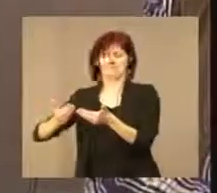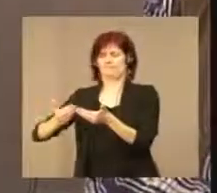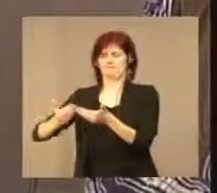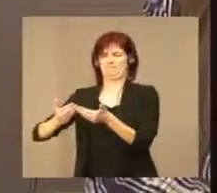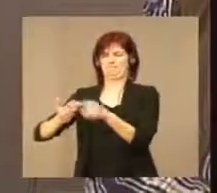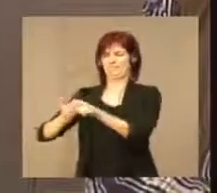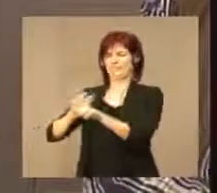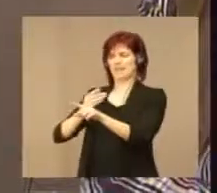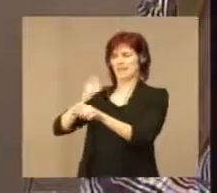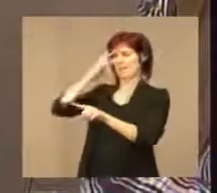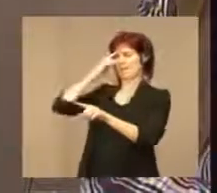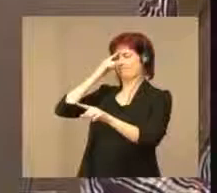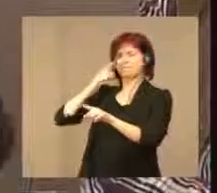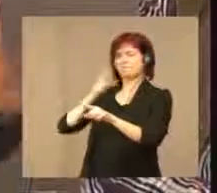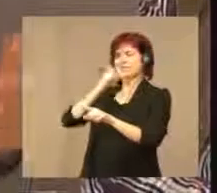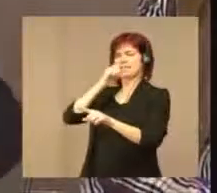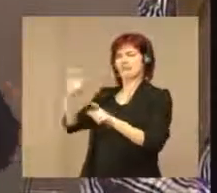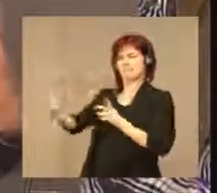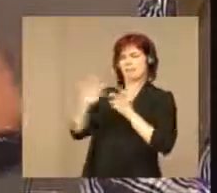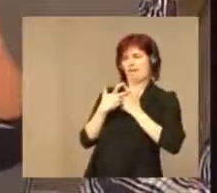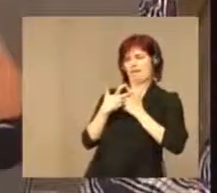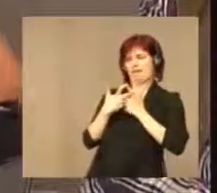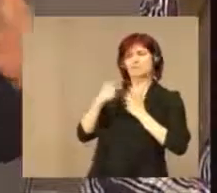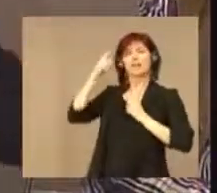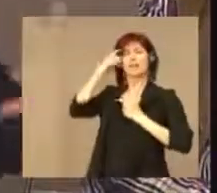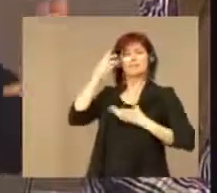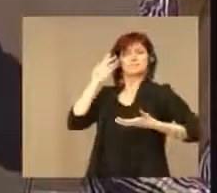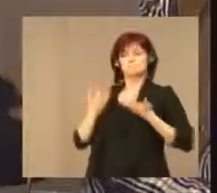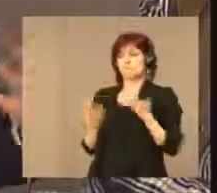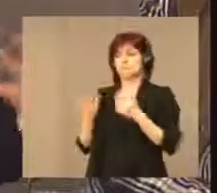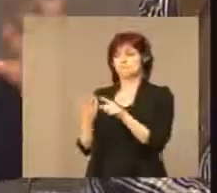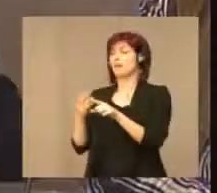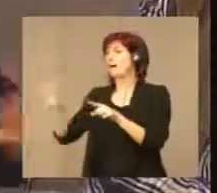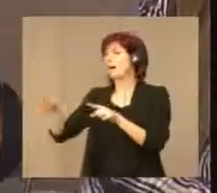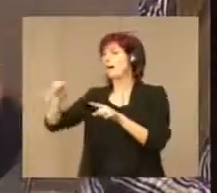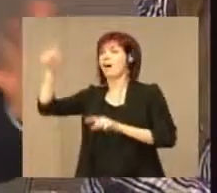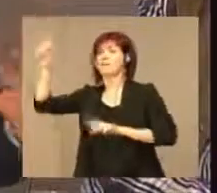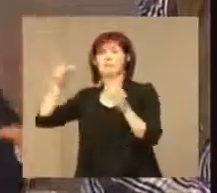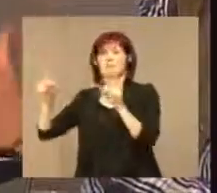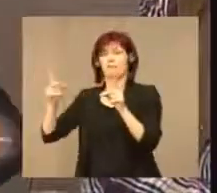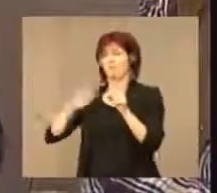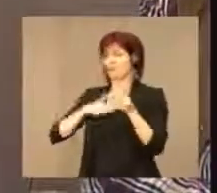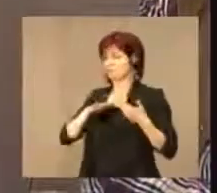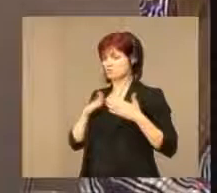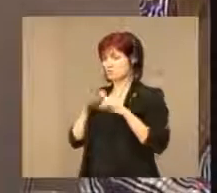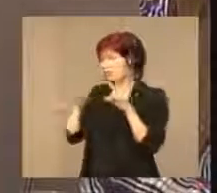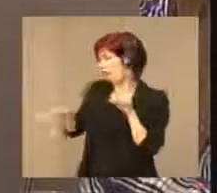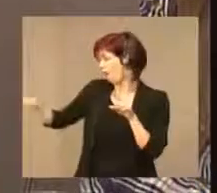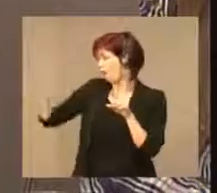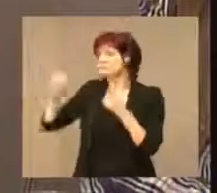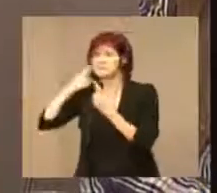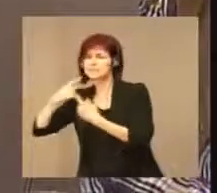for me. It may have been designed for the 8 other people that live around me, and it works for them.